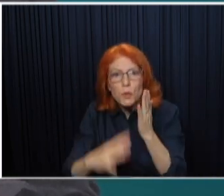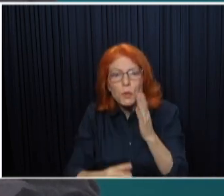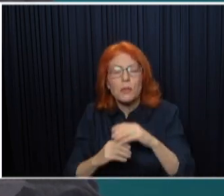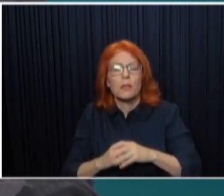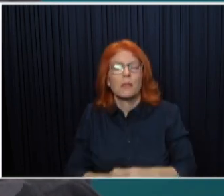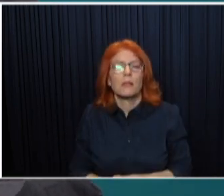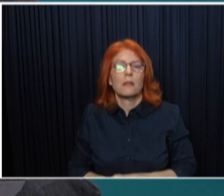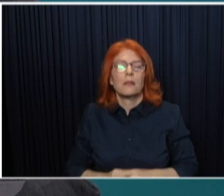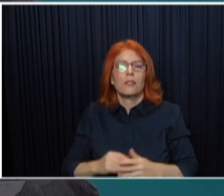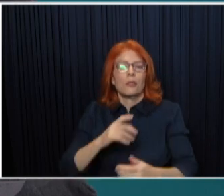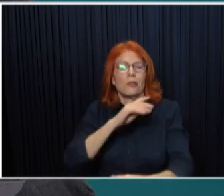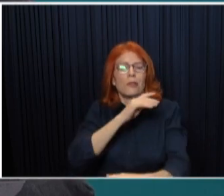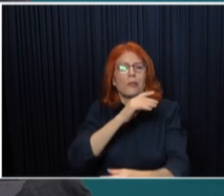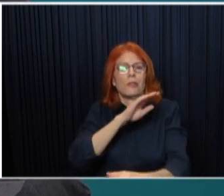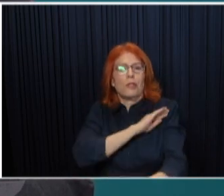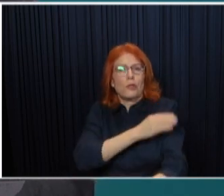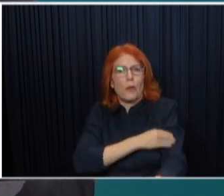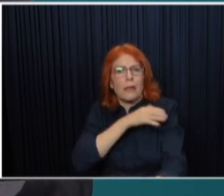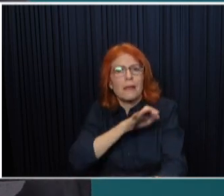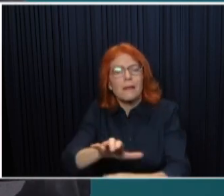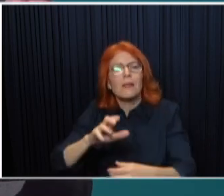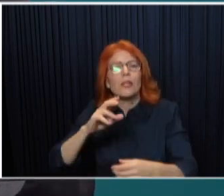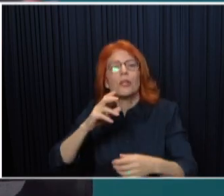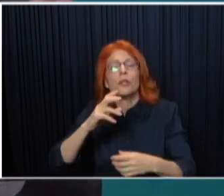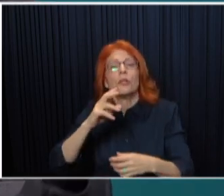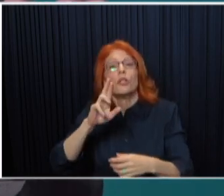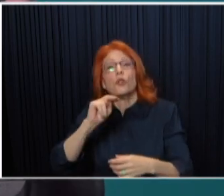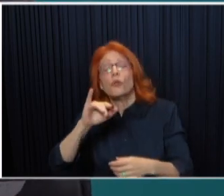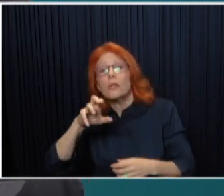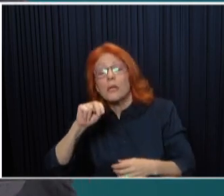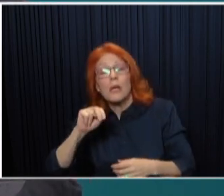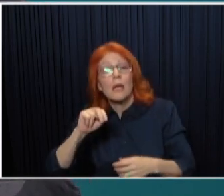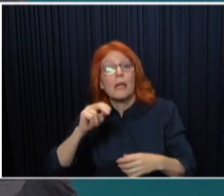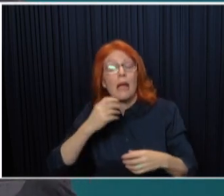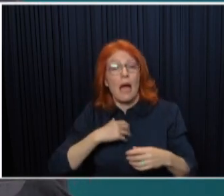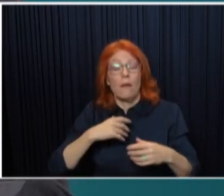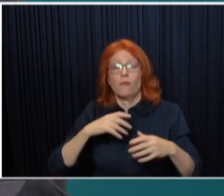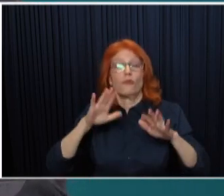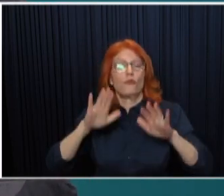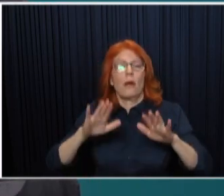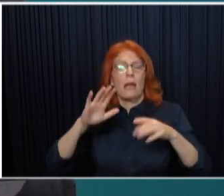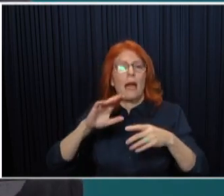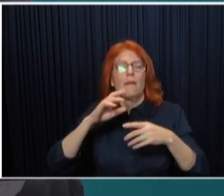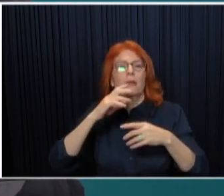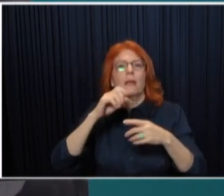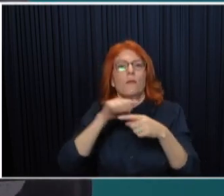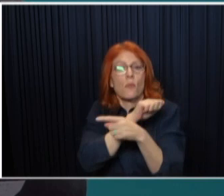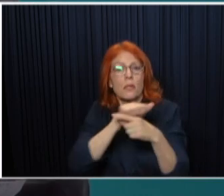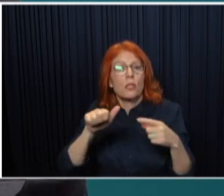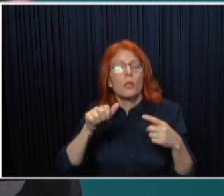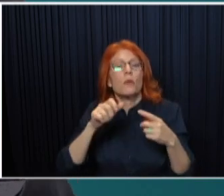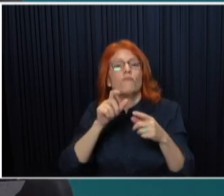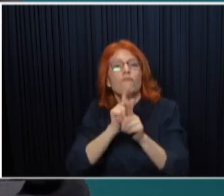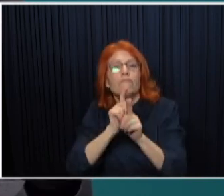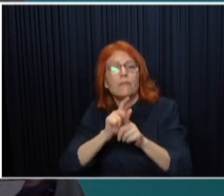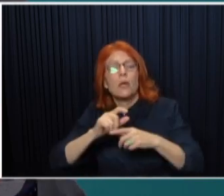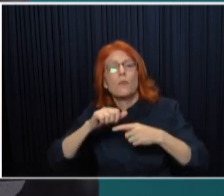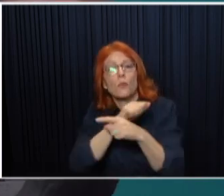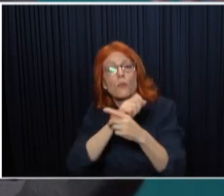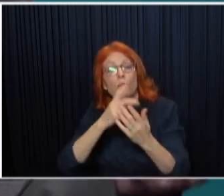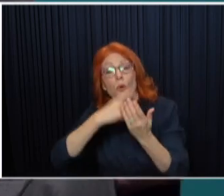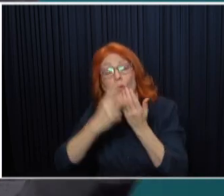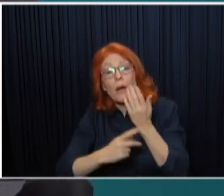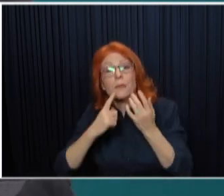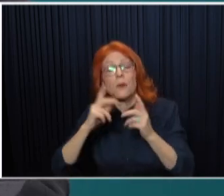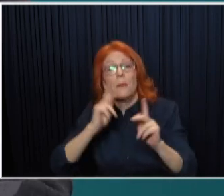be strengthening our unions, which are great at having apprenticeship programs, so that when people transition out of it,